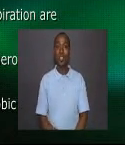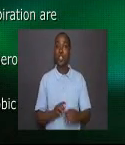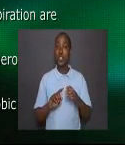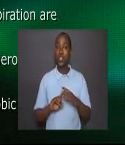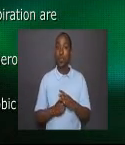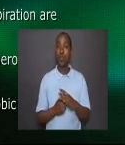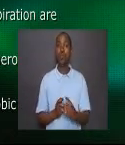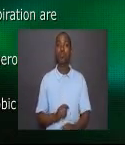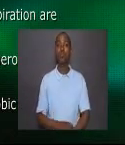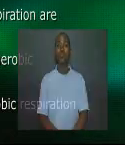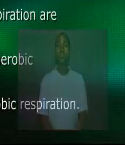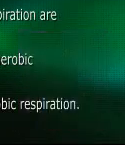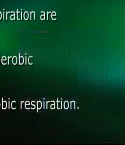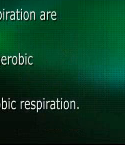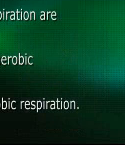Begin.